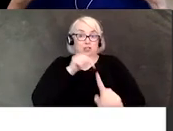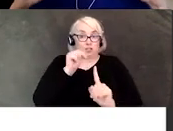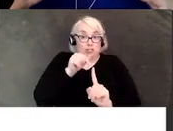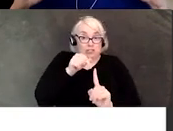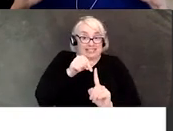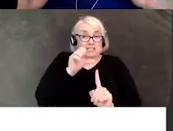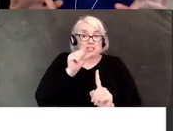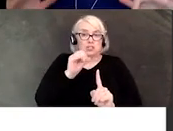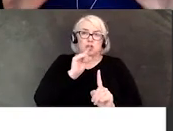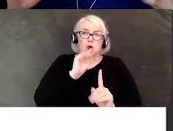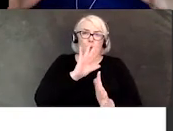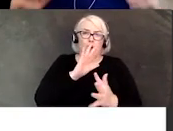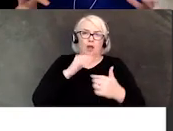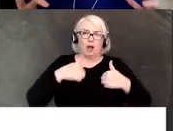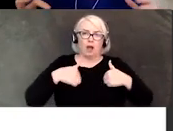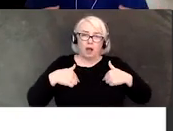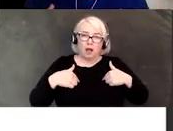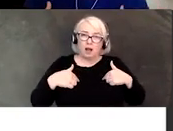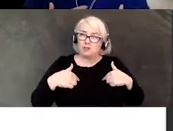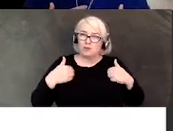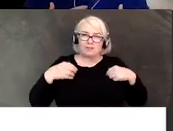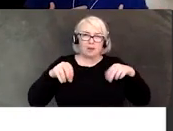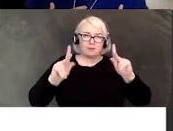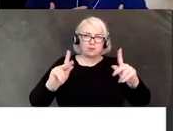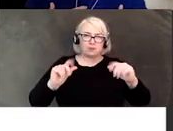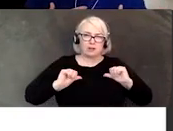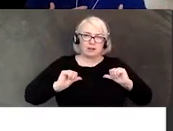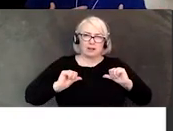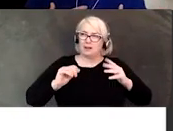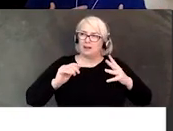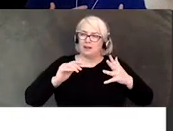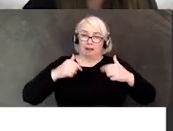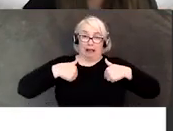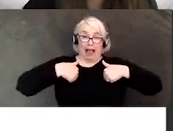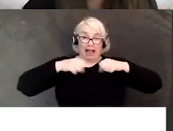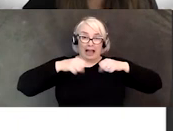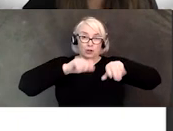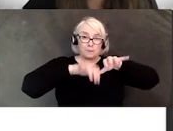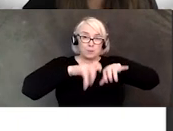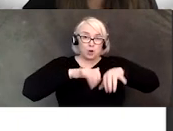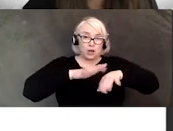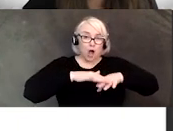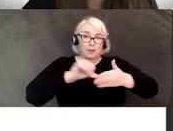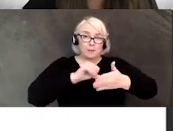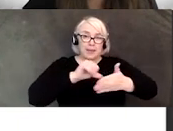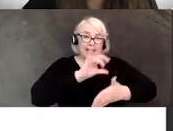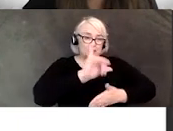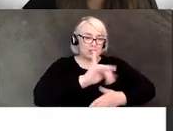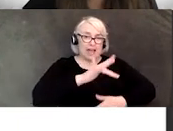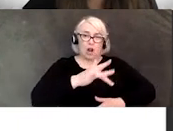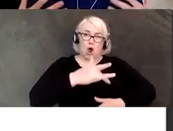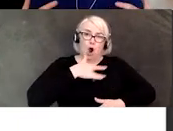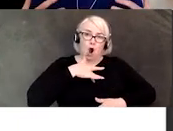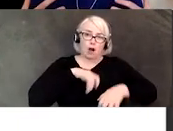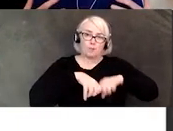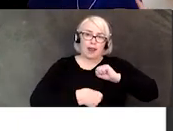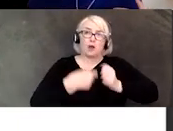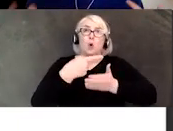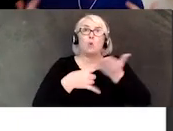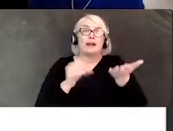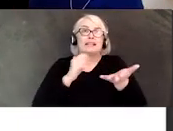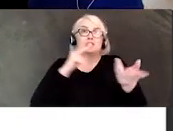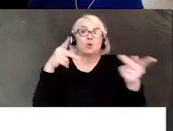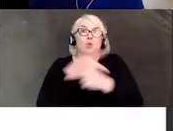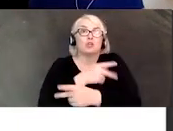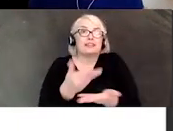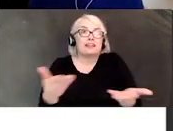like put on the page, like the heartbreak, like that, what is that worst thing? Oh, it is, you know, it's